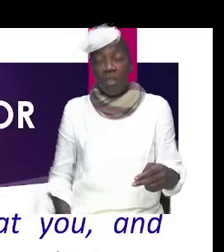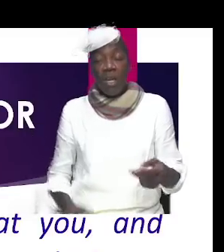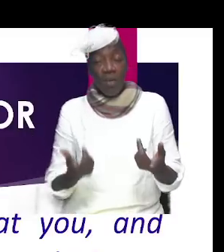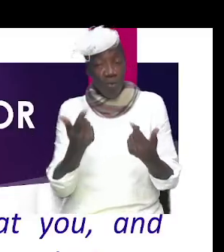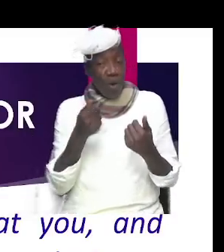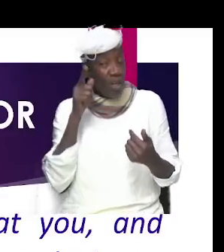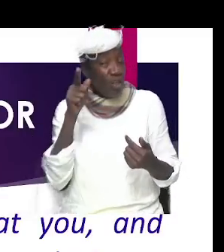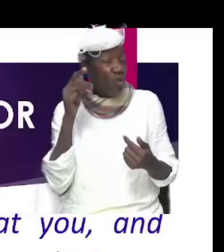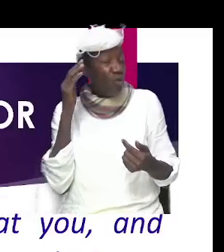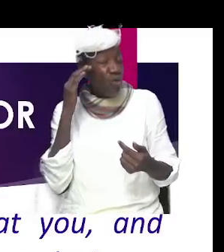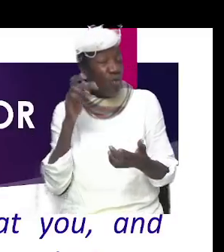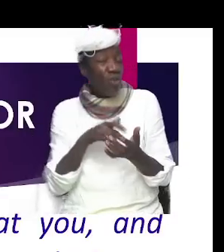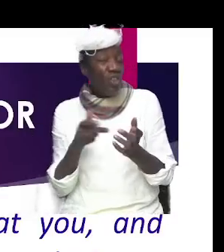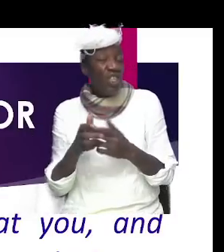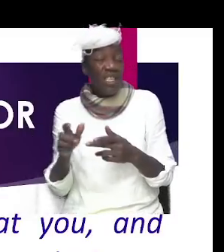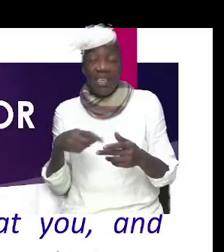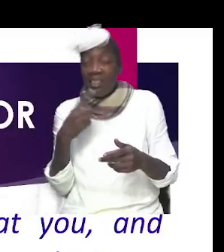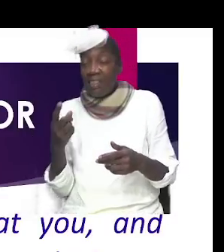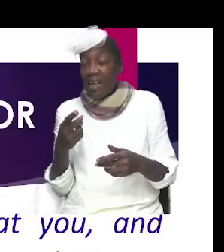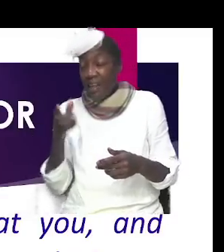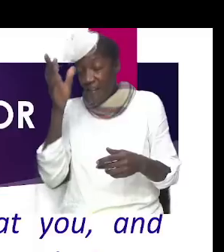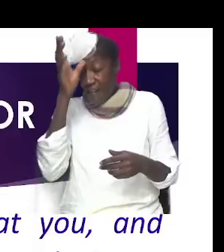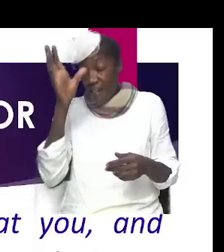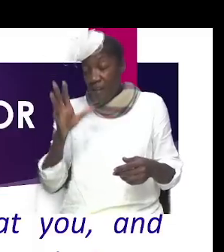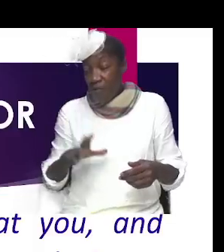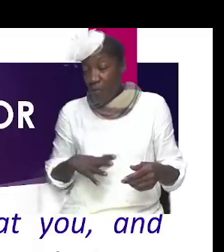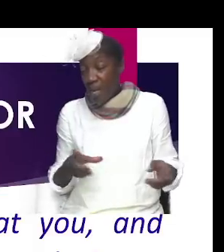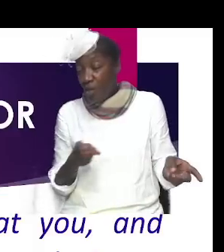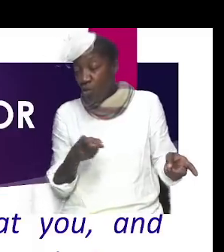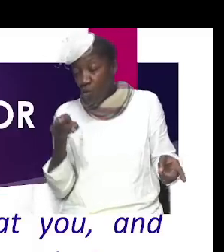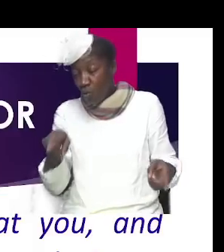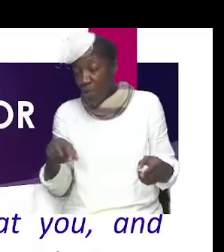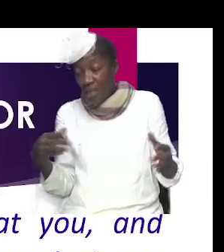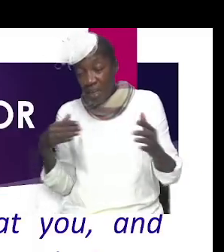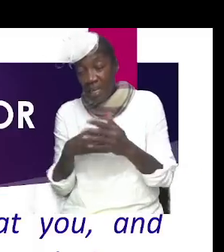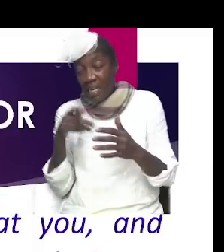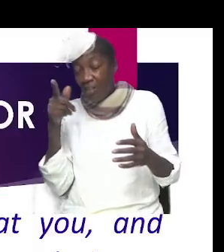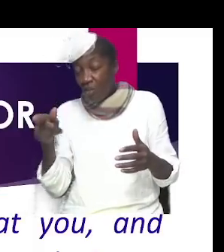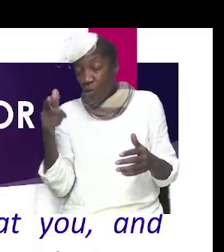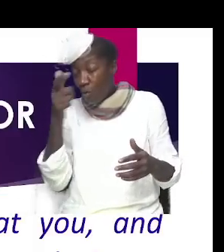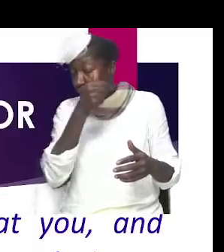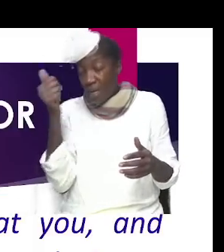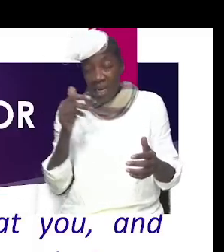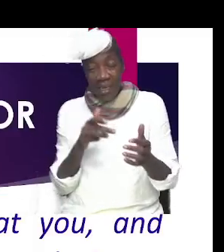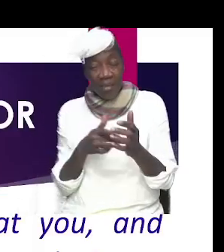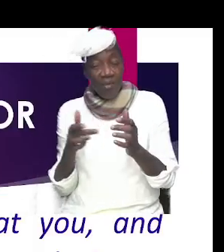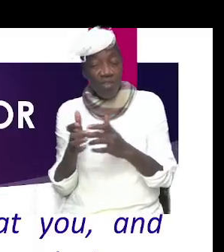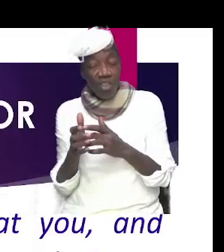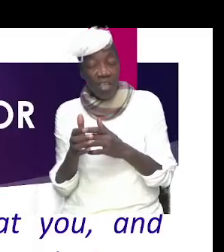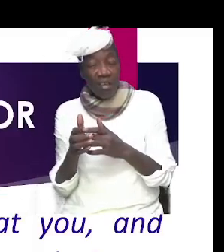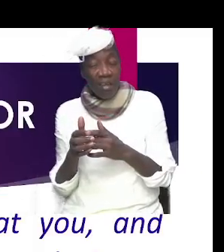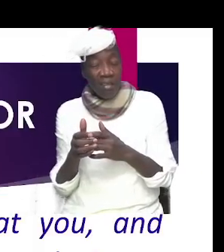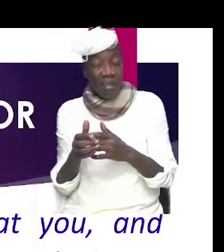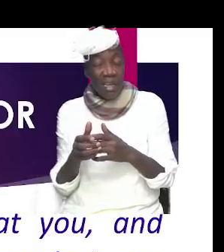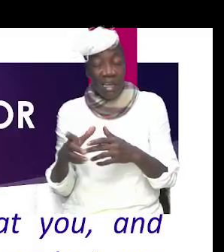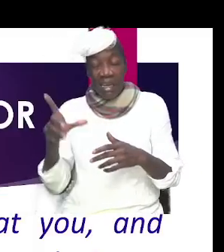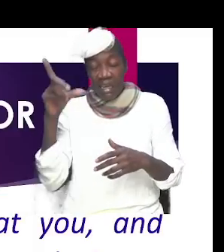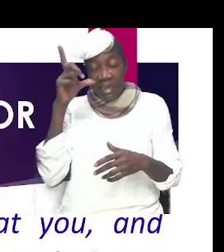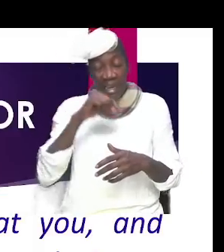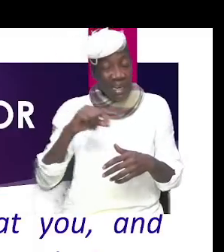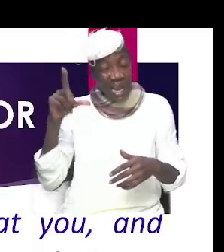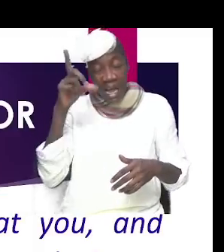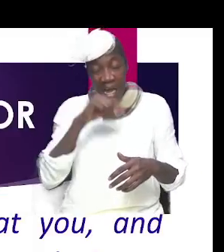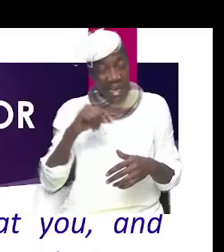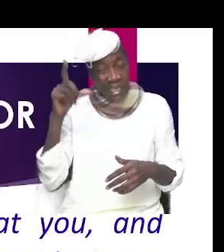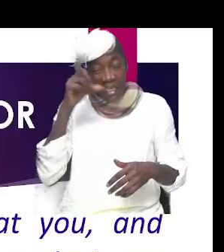simply saying that if men do this against you because of me, them insult you and them